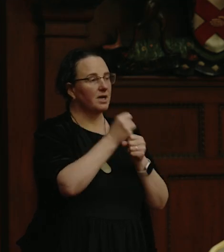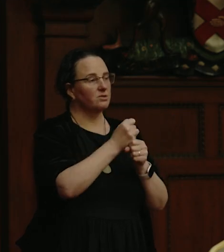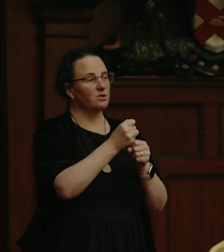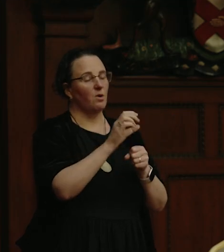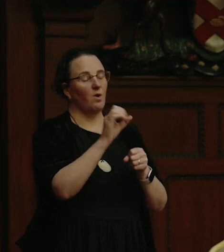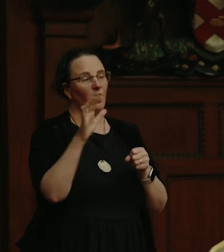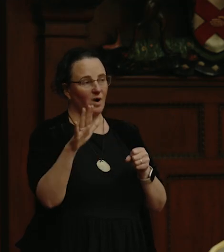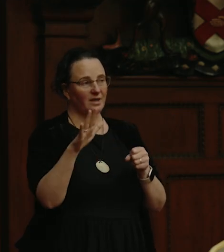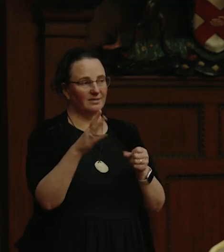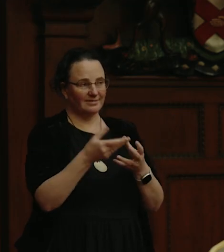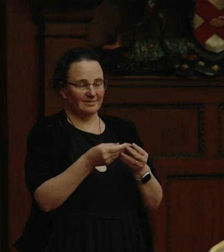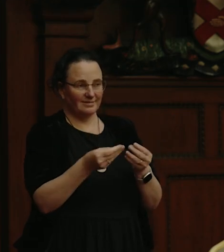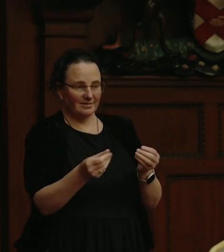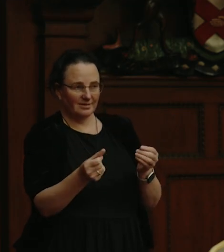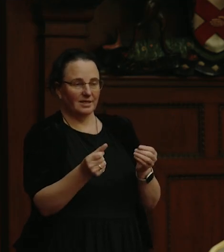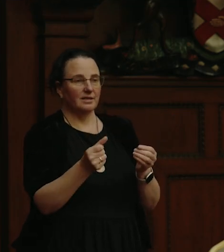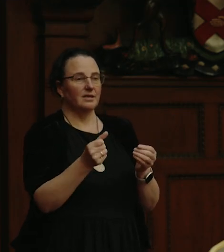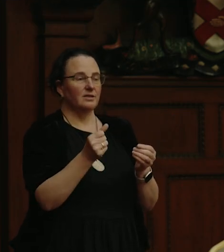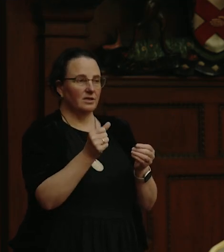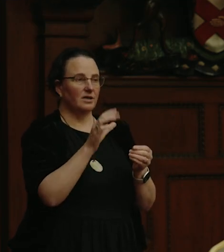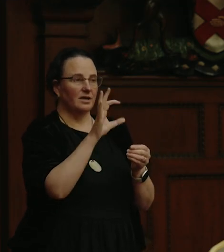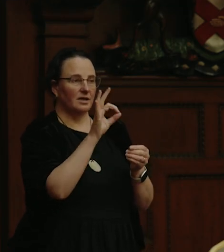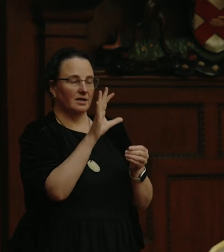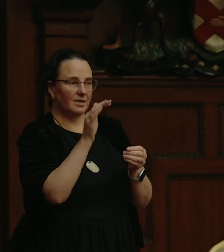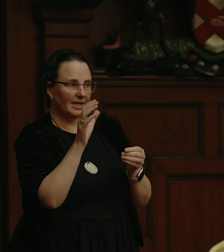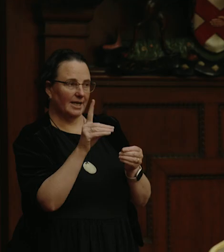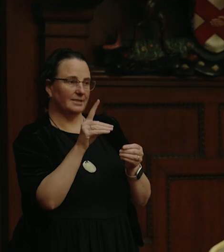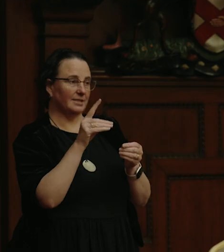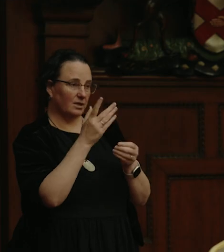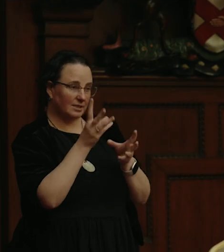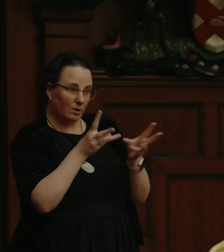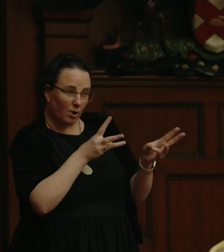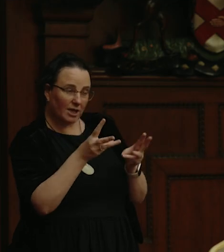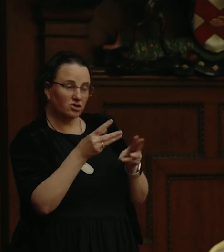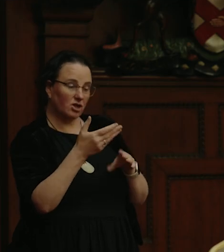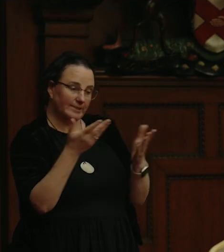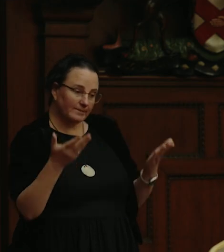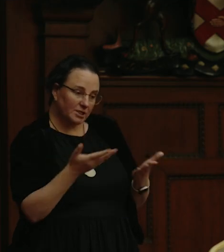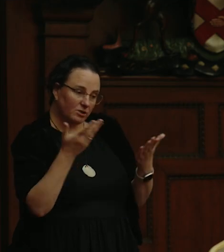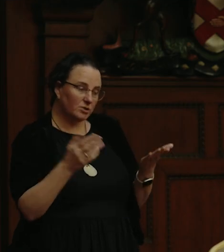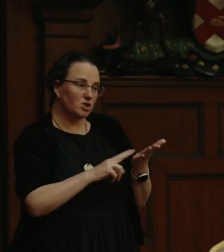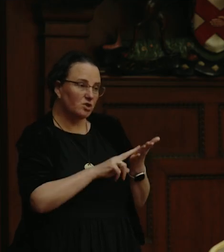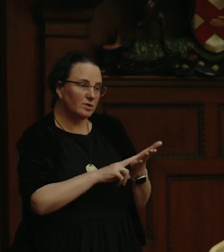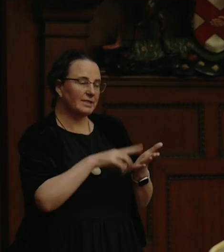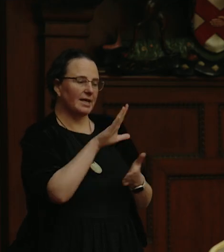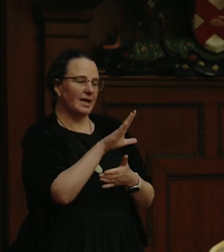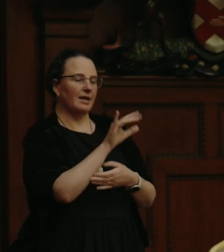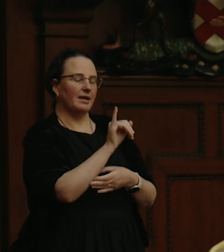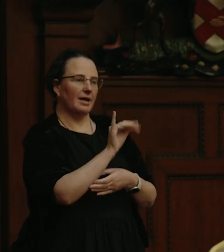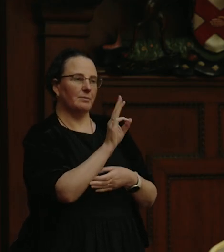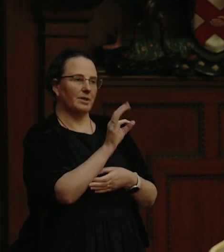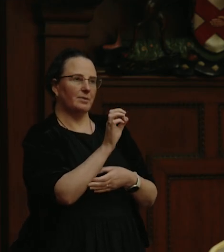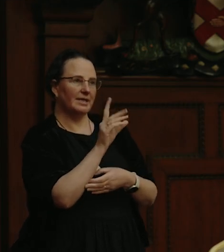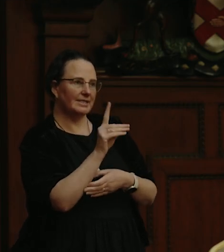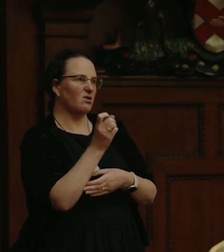start. So those few glands that are still working, it's trying to encourage them to produce their lipids or their oils onto the